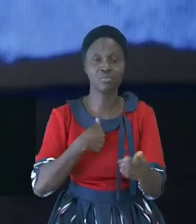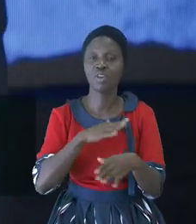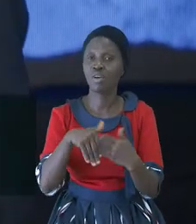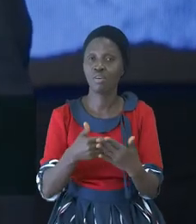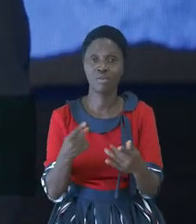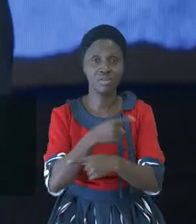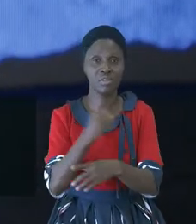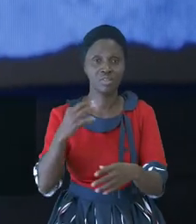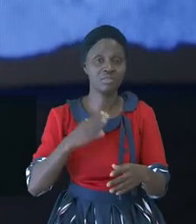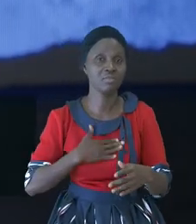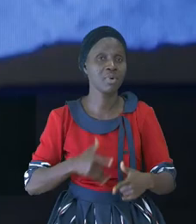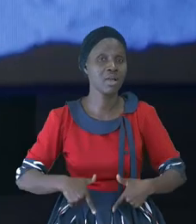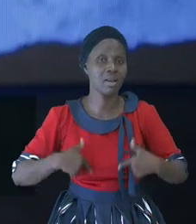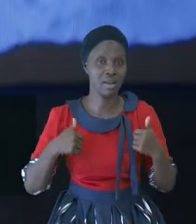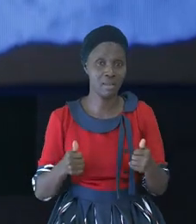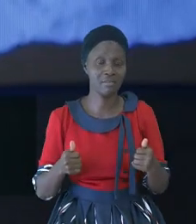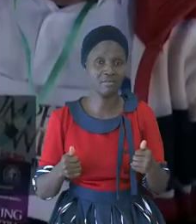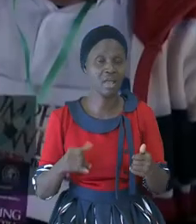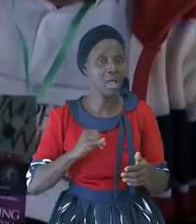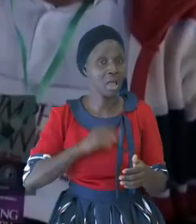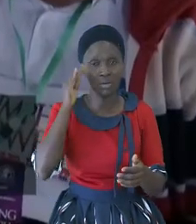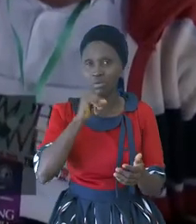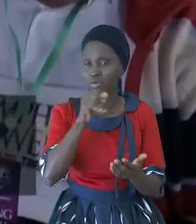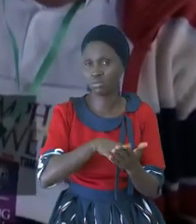life. I'll not get tired.